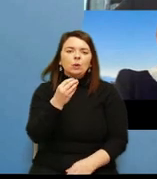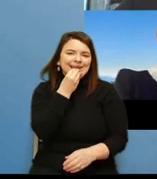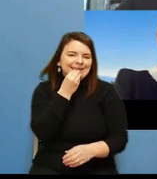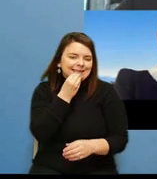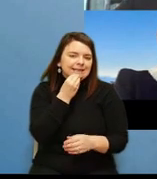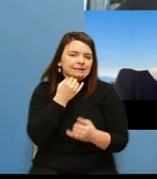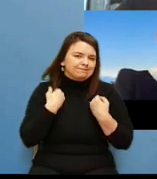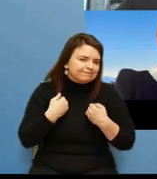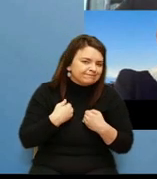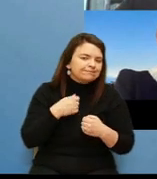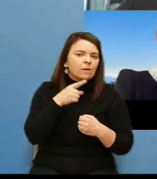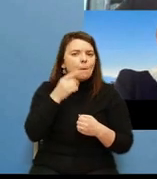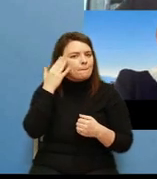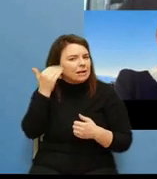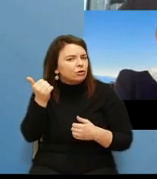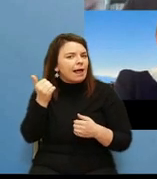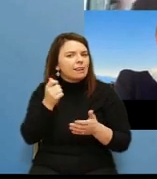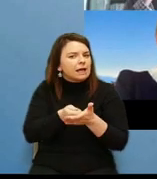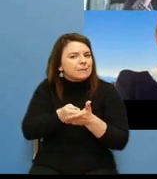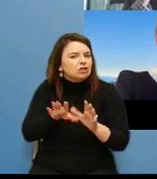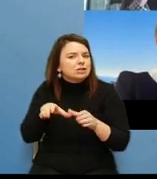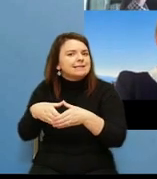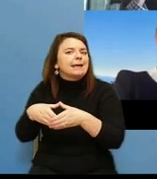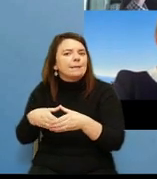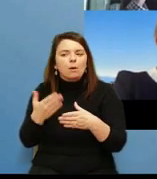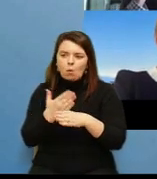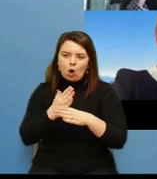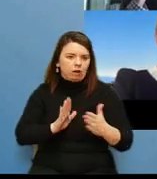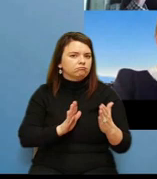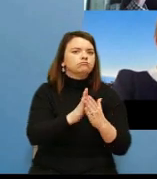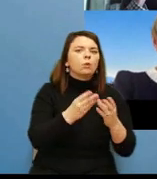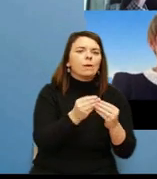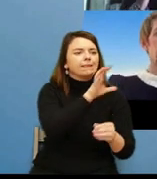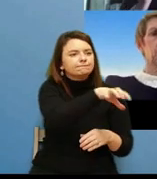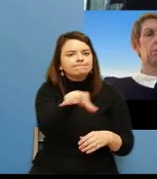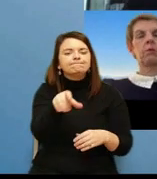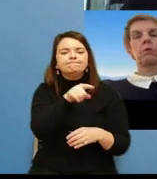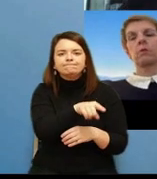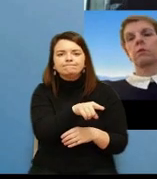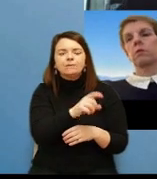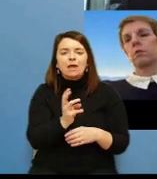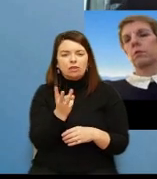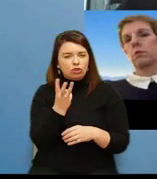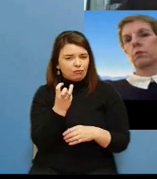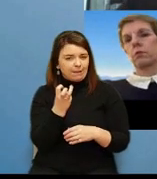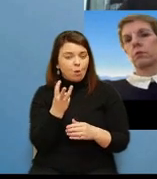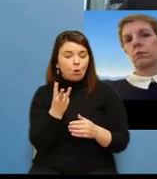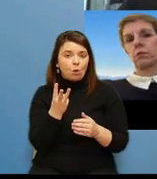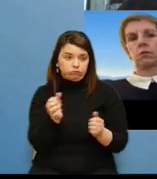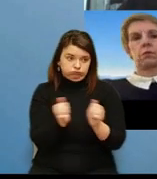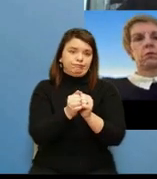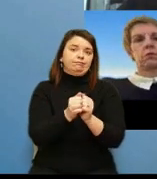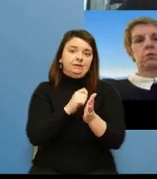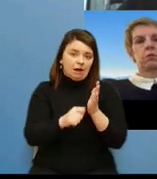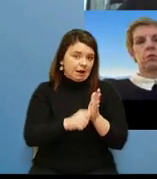be picking up is the eating disorders. We have our mental health commissioning team working really closely with practices at the moment to